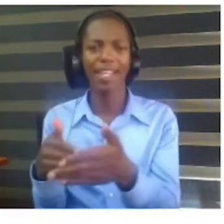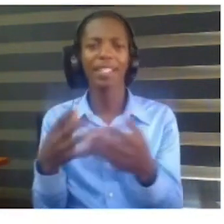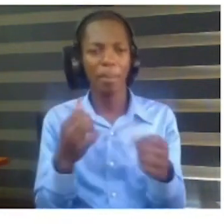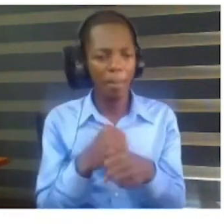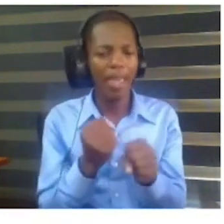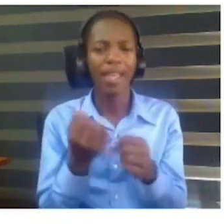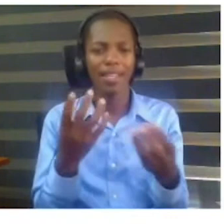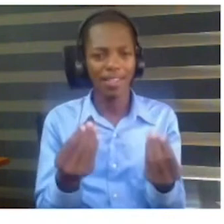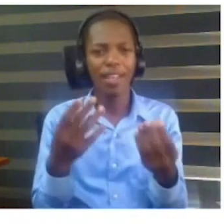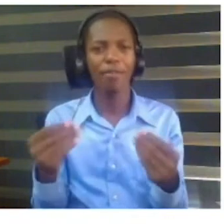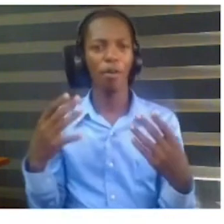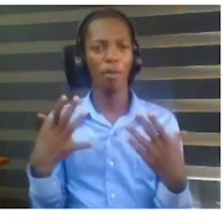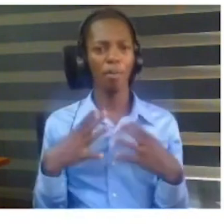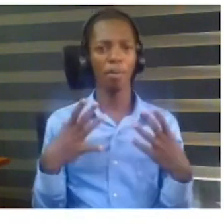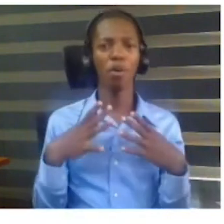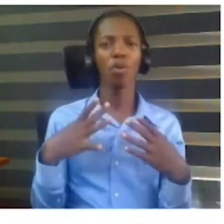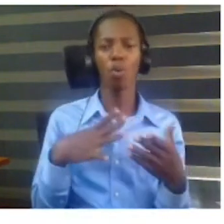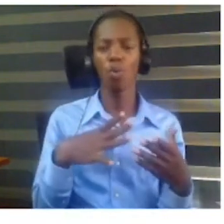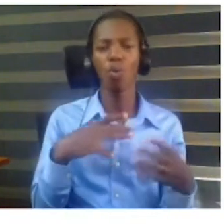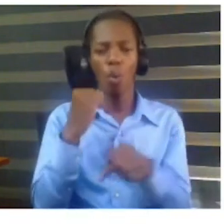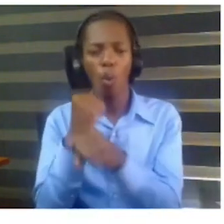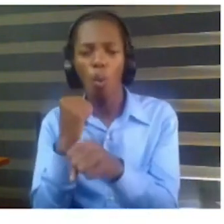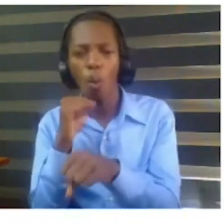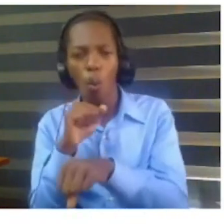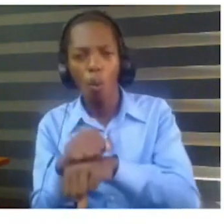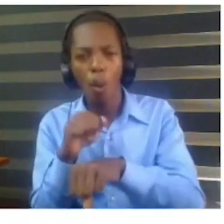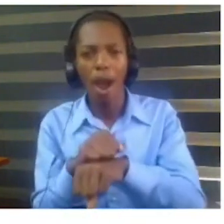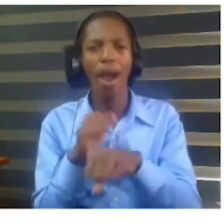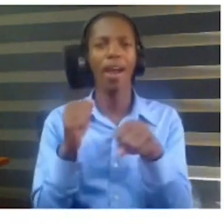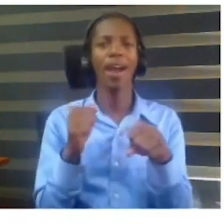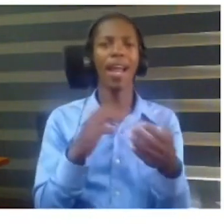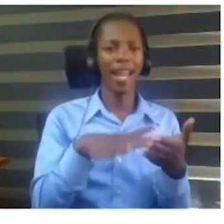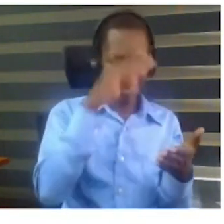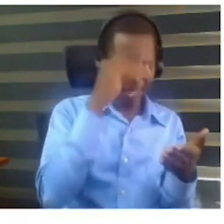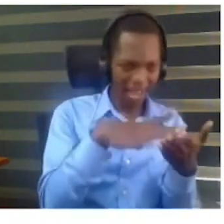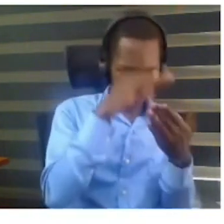to school or participate in their communities.